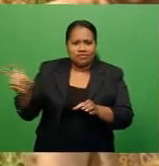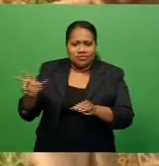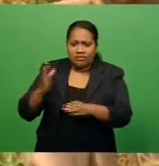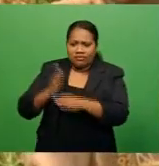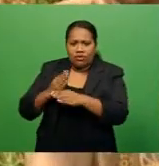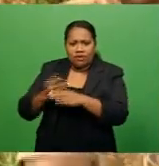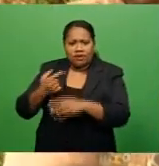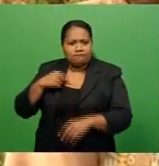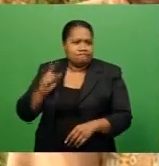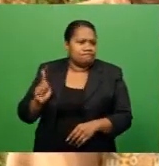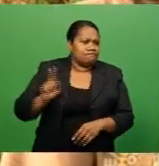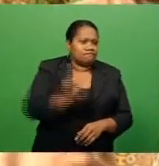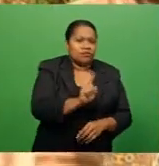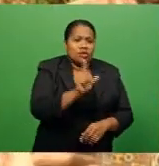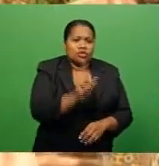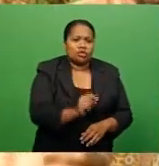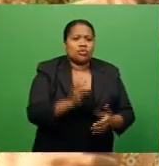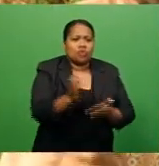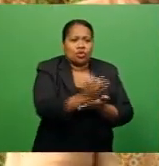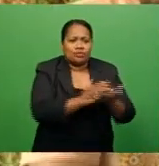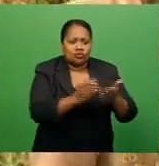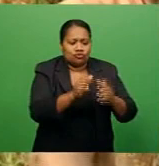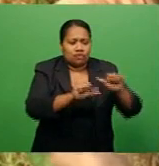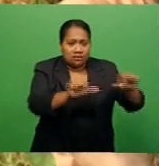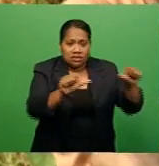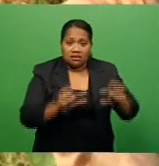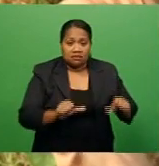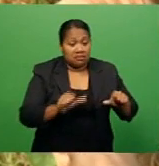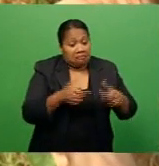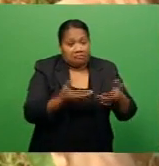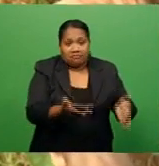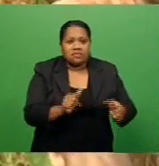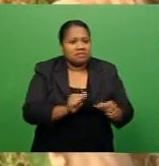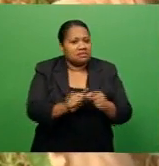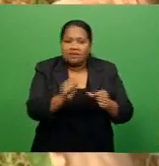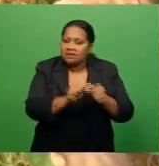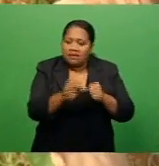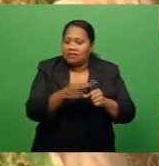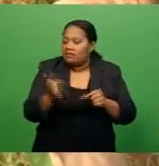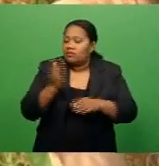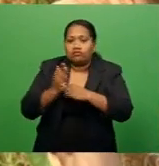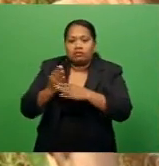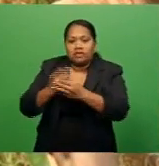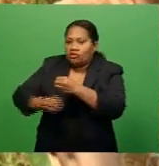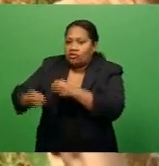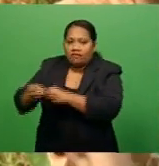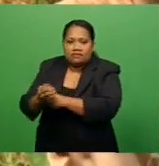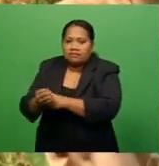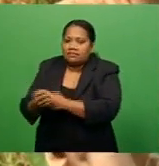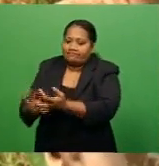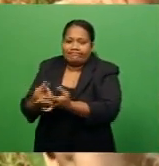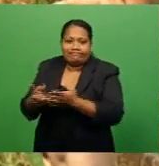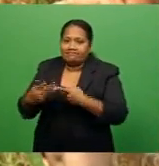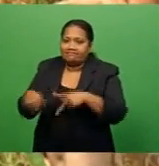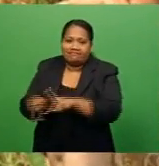commercial agriculture, which is way better than working in offices and factories.